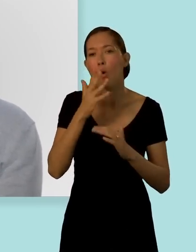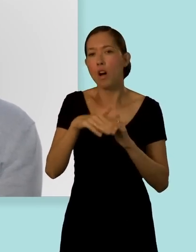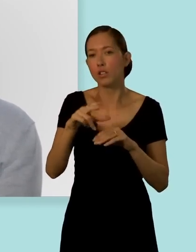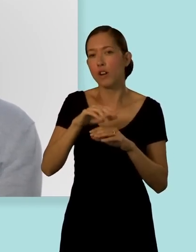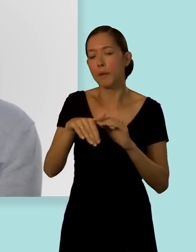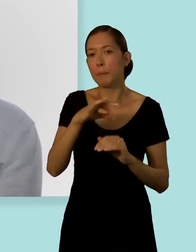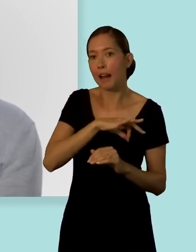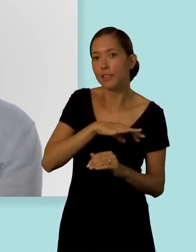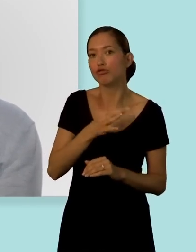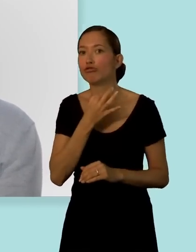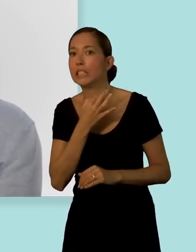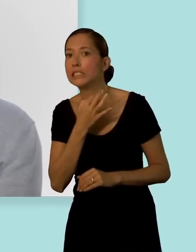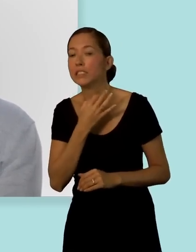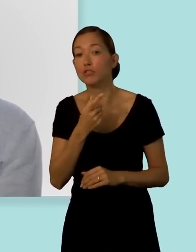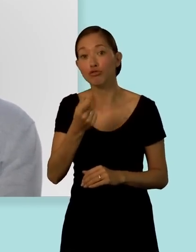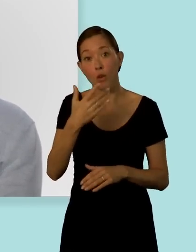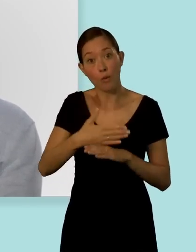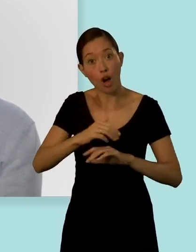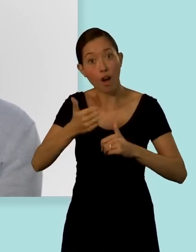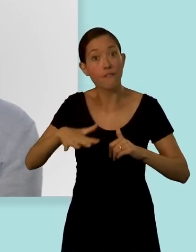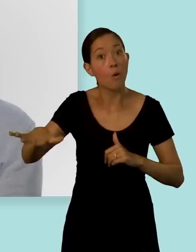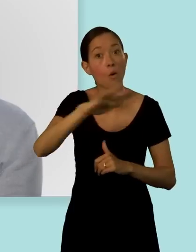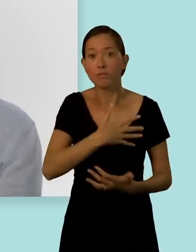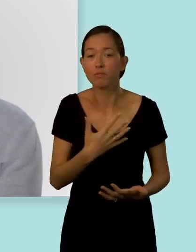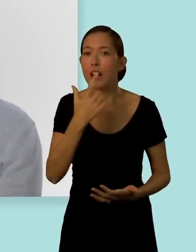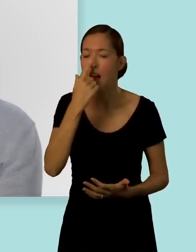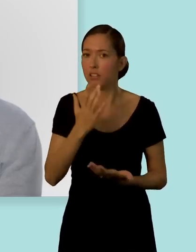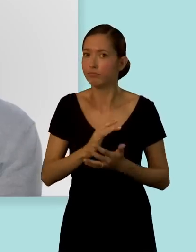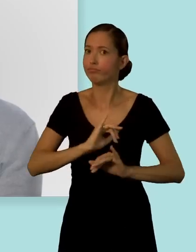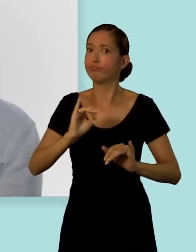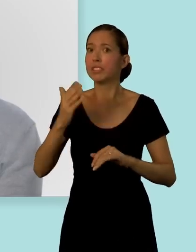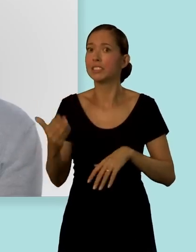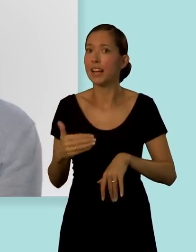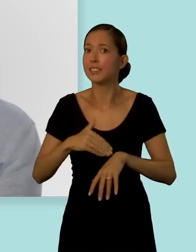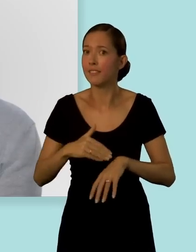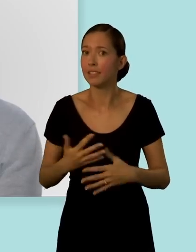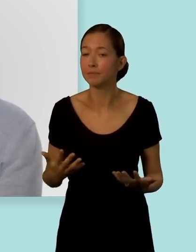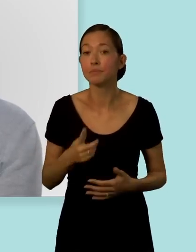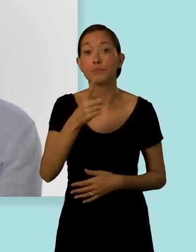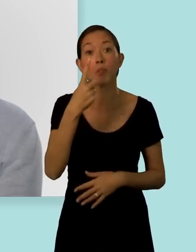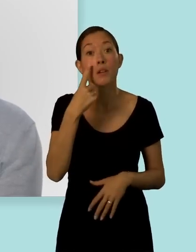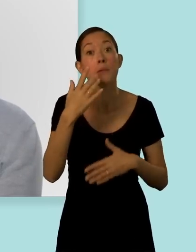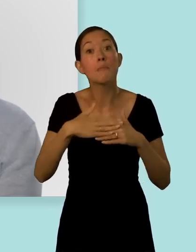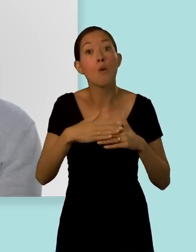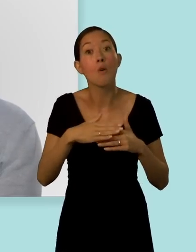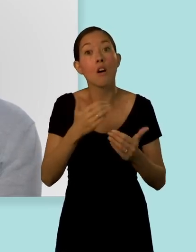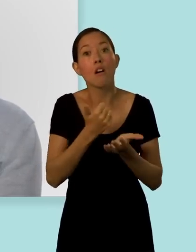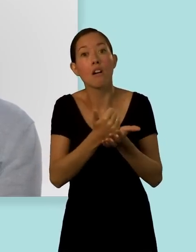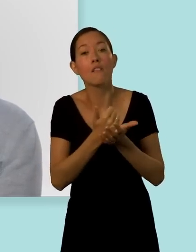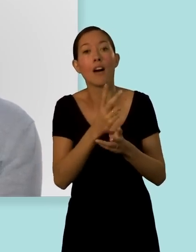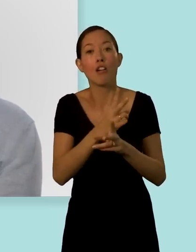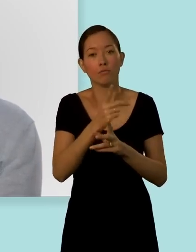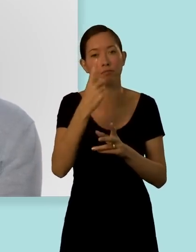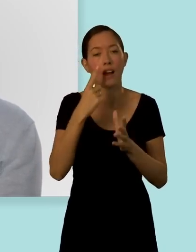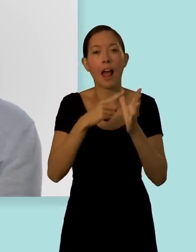recommend an antipsychotic drug. If so, talk to the doctor about the benefits and risks. These drugs don't work for